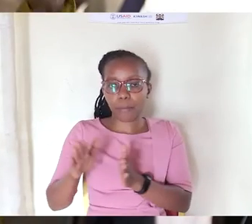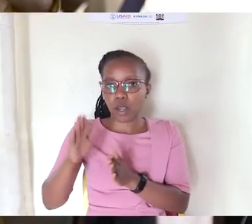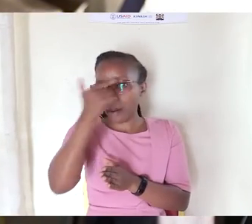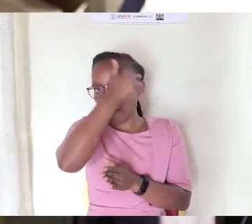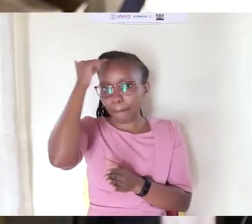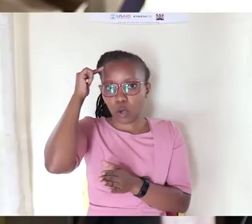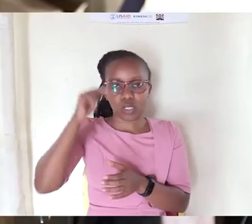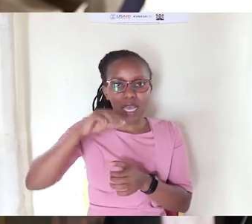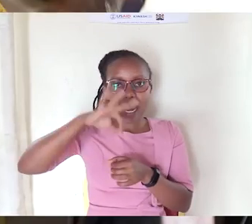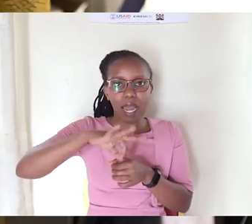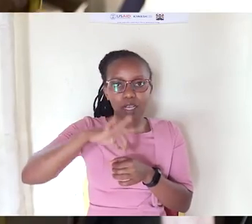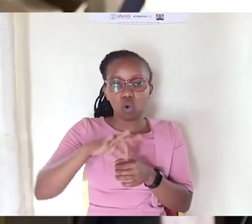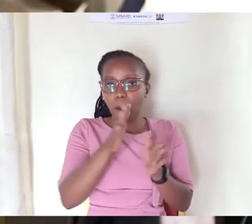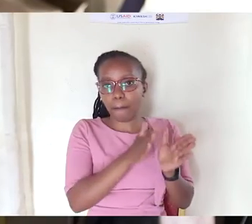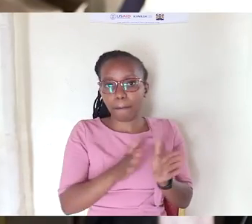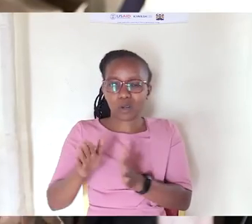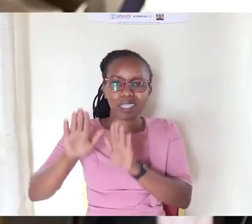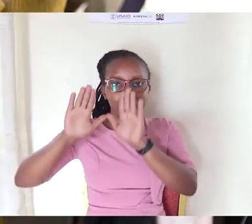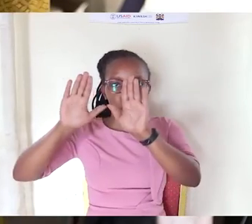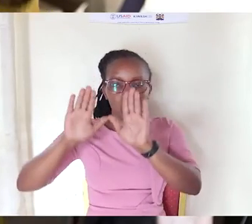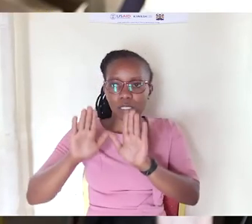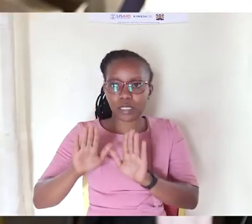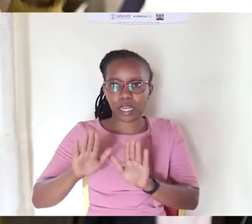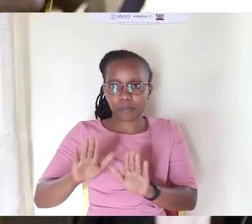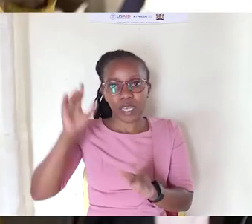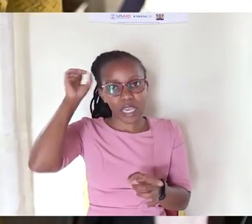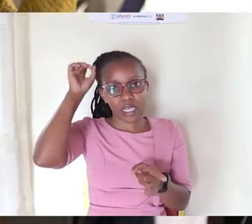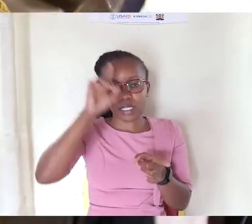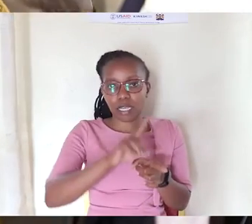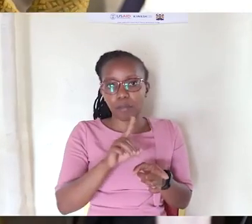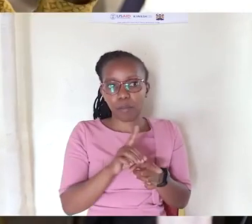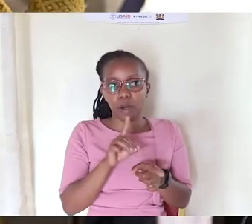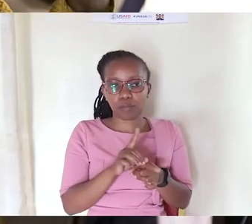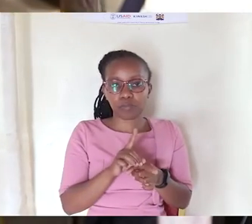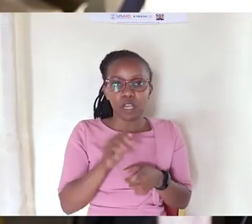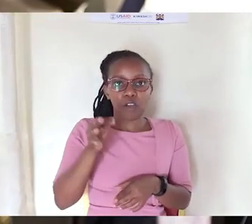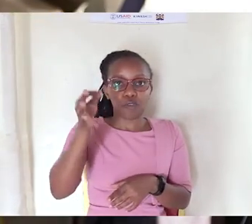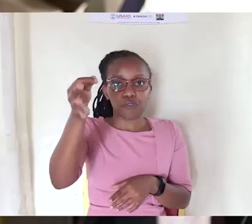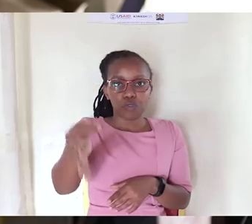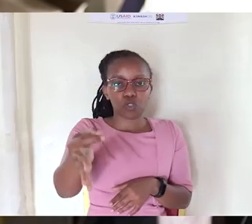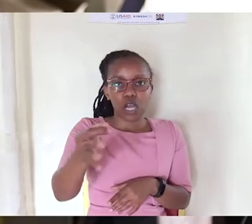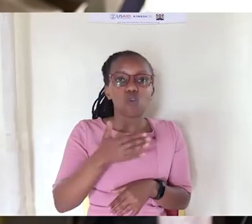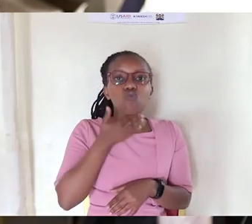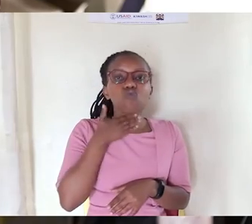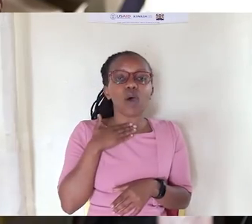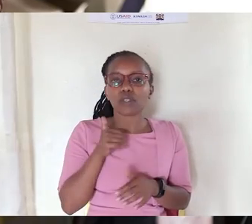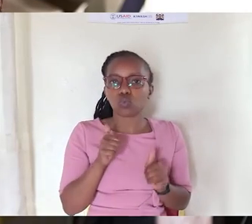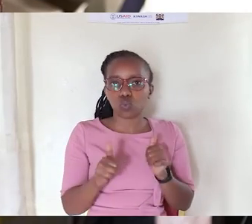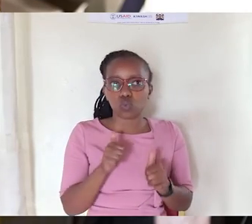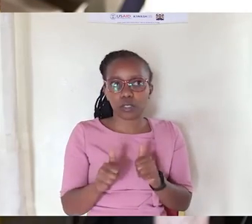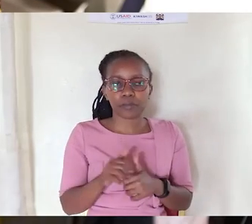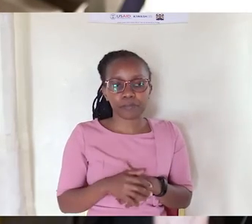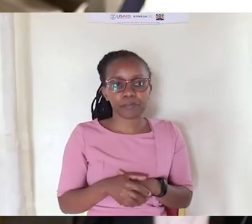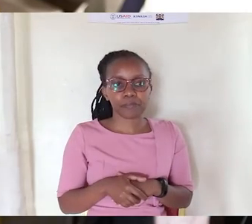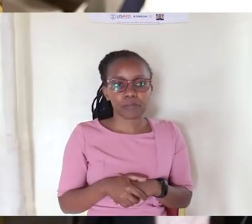that electoral process is so important in determining what sort of future we want to be able to see. The